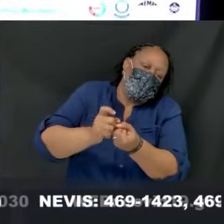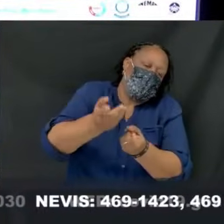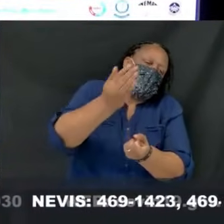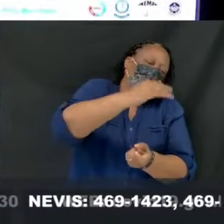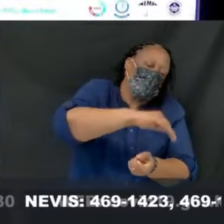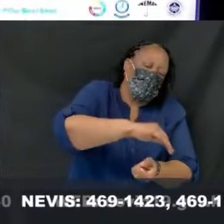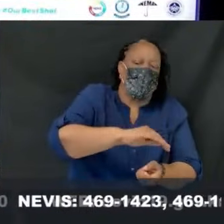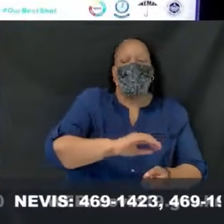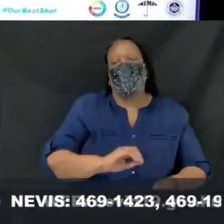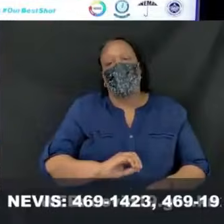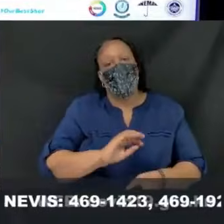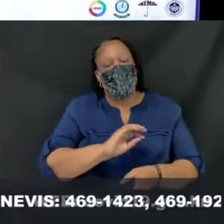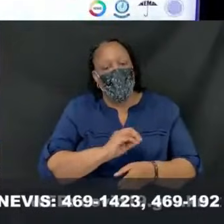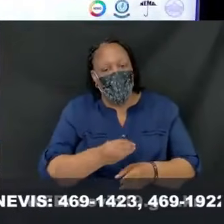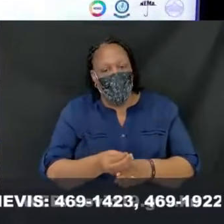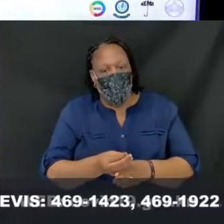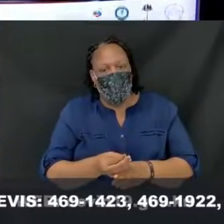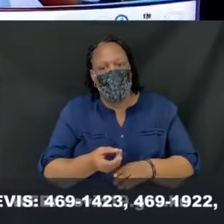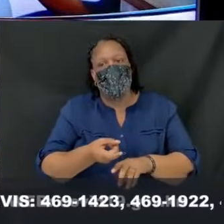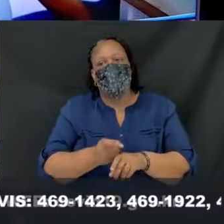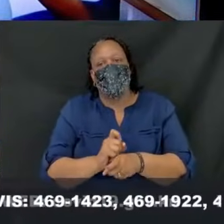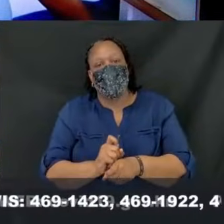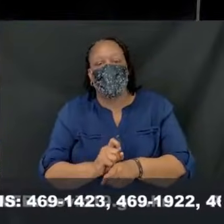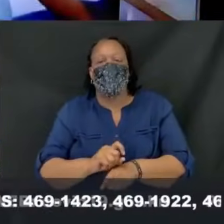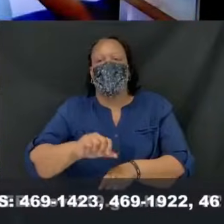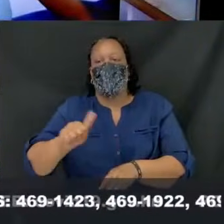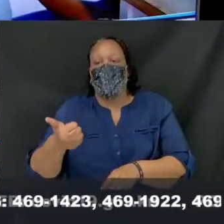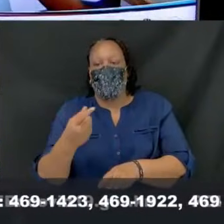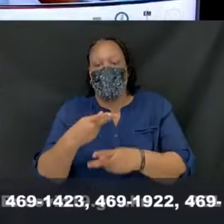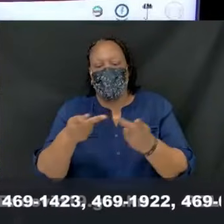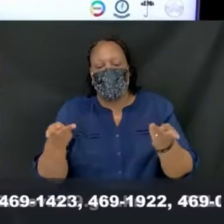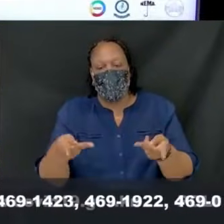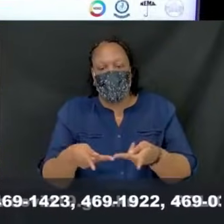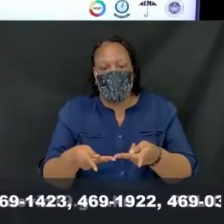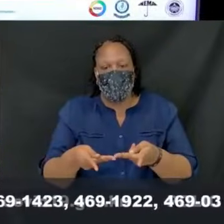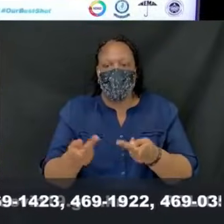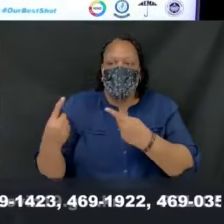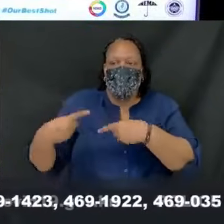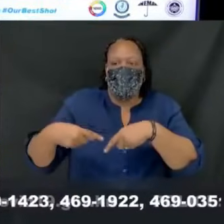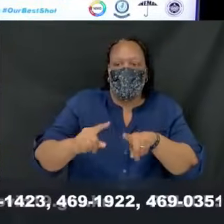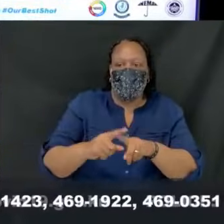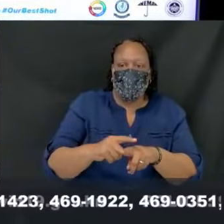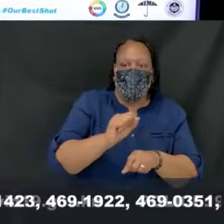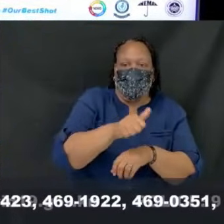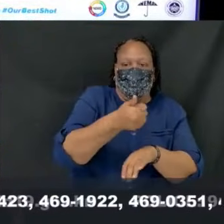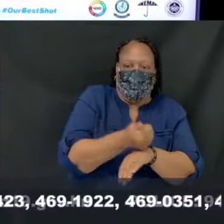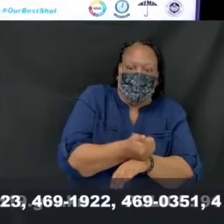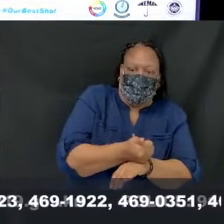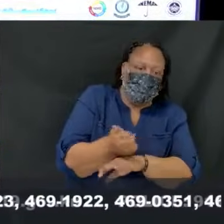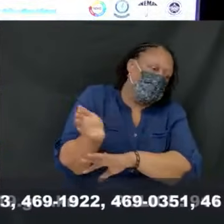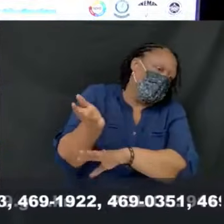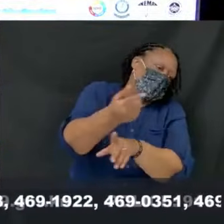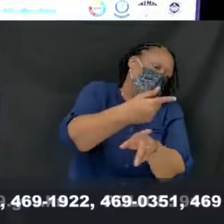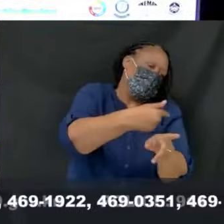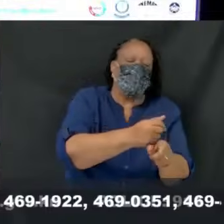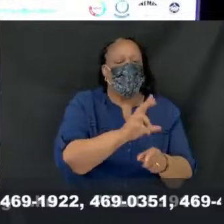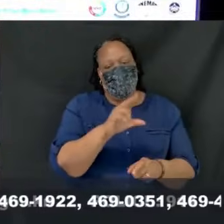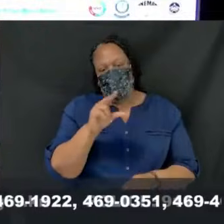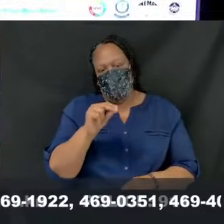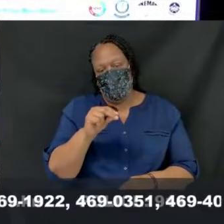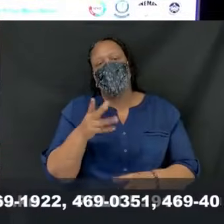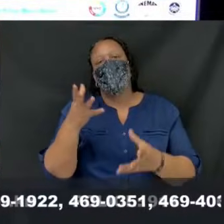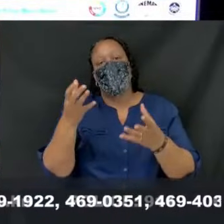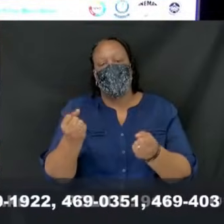have arrived on Sunday, the 3rd of October, with a total of 82 inbound passengers from the